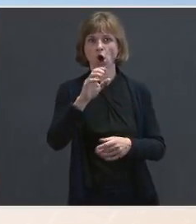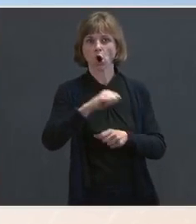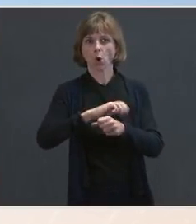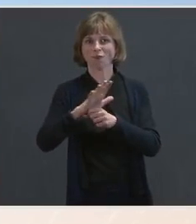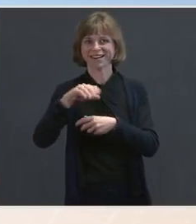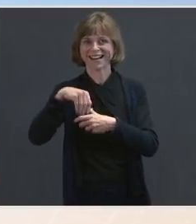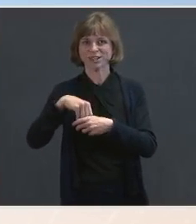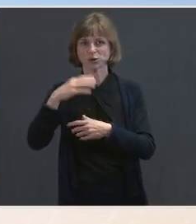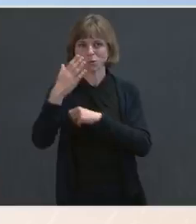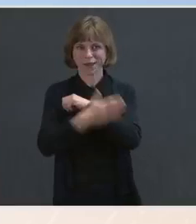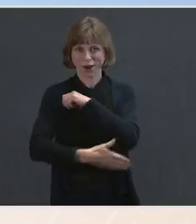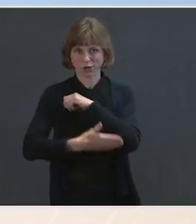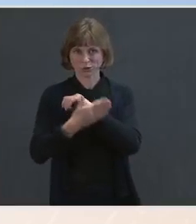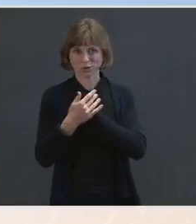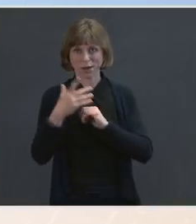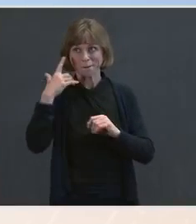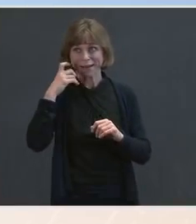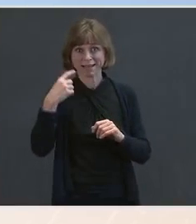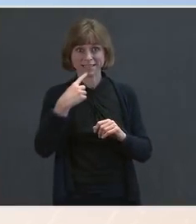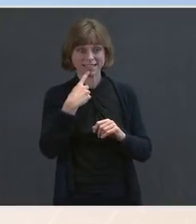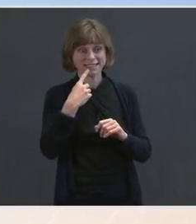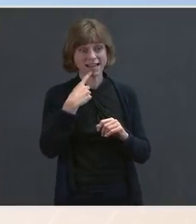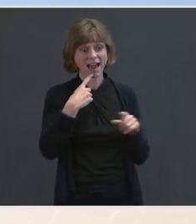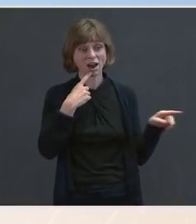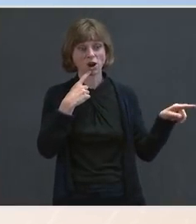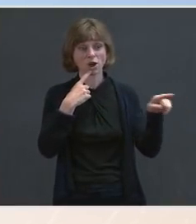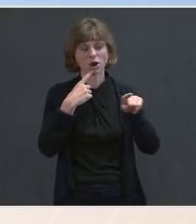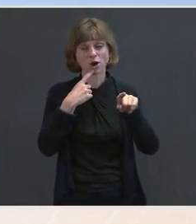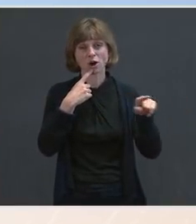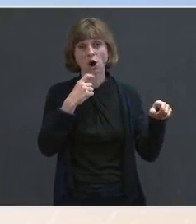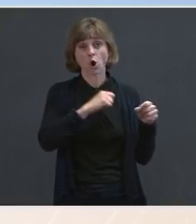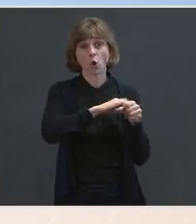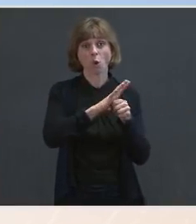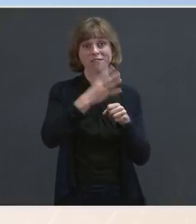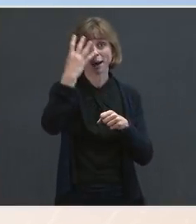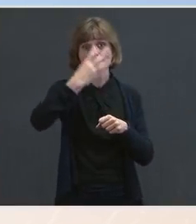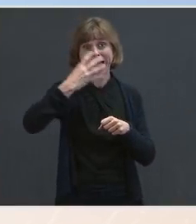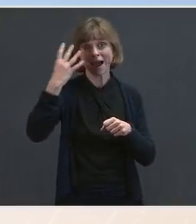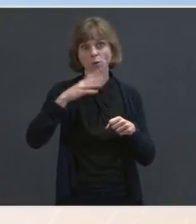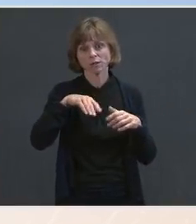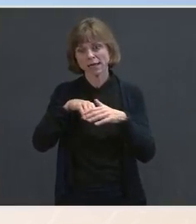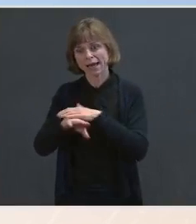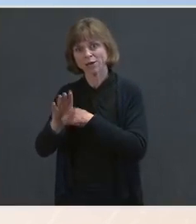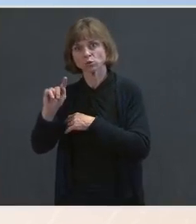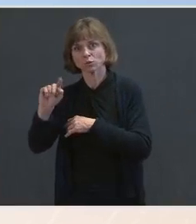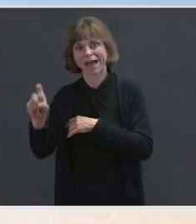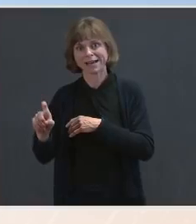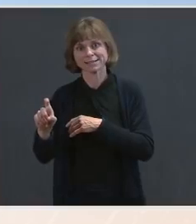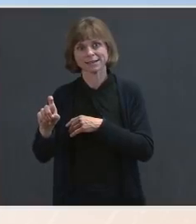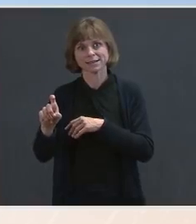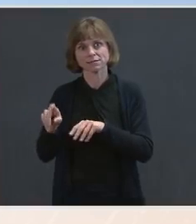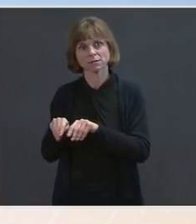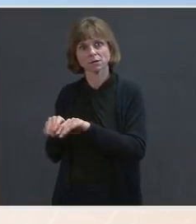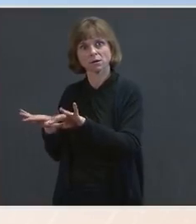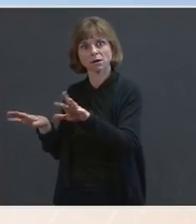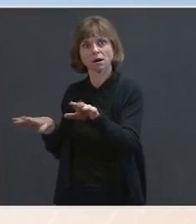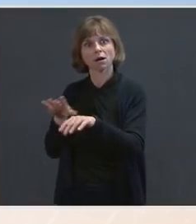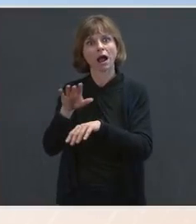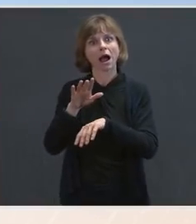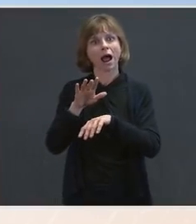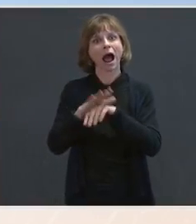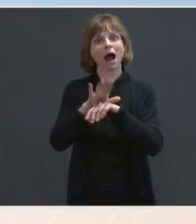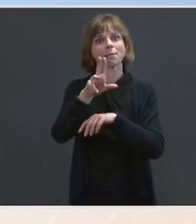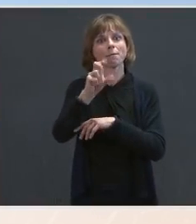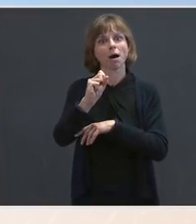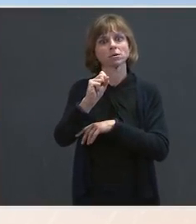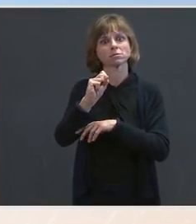COVID positive migrants are being bused into Texas and then sent to other places, in the country. Do you have a response to that? And